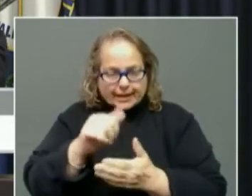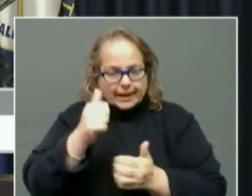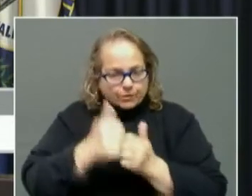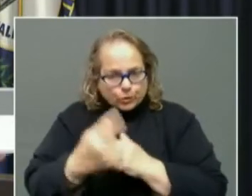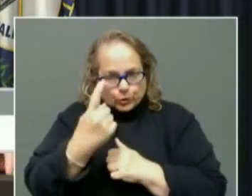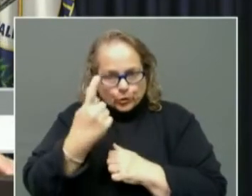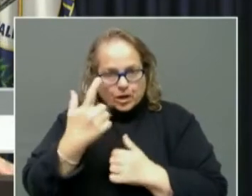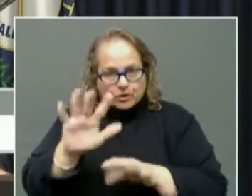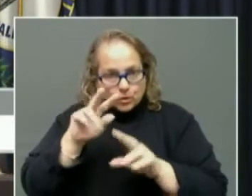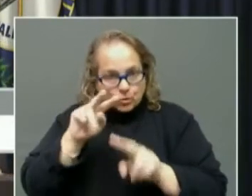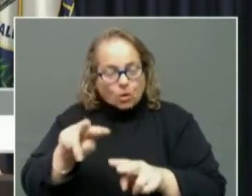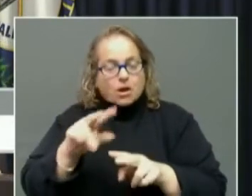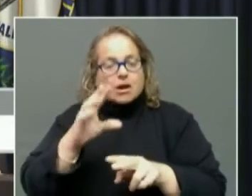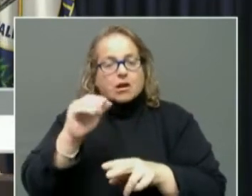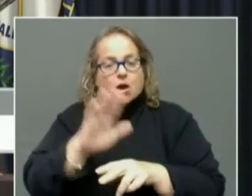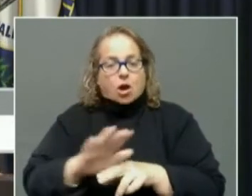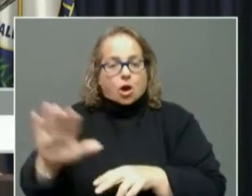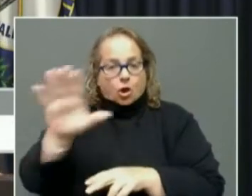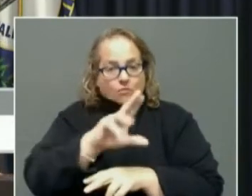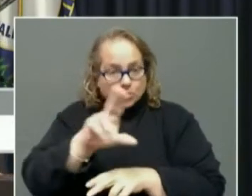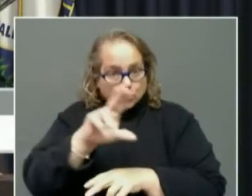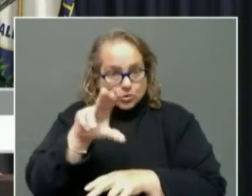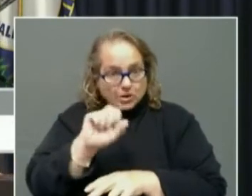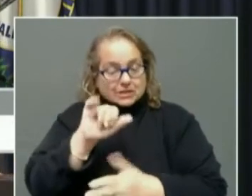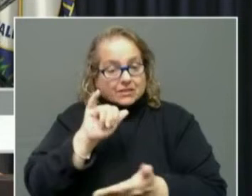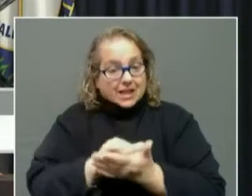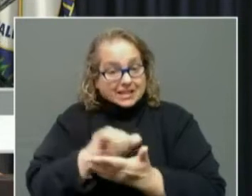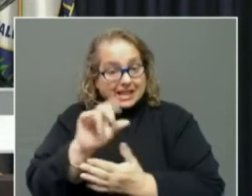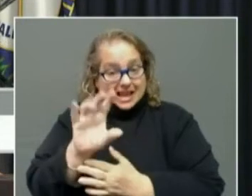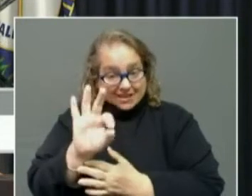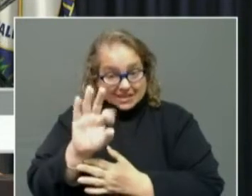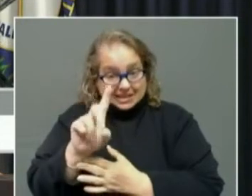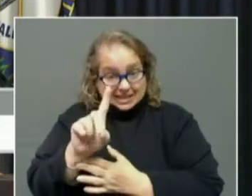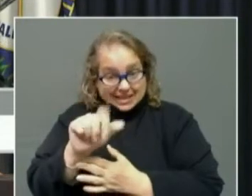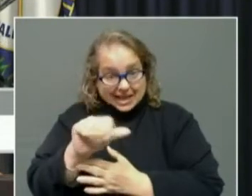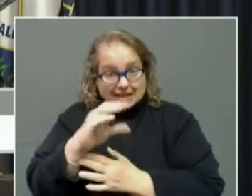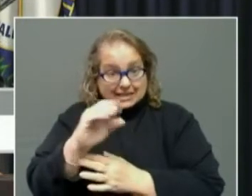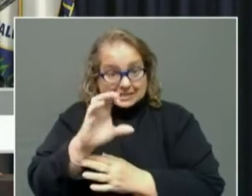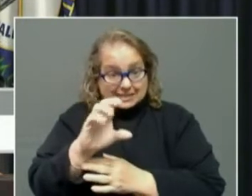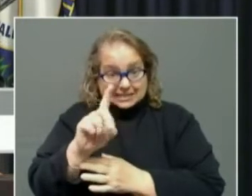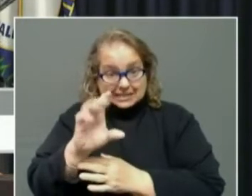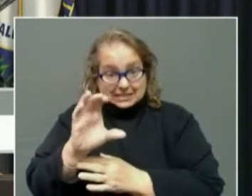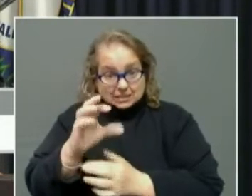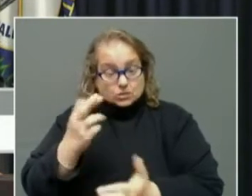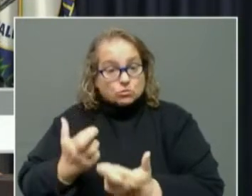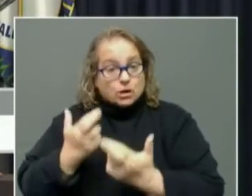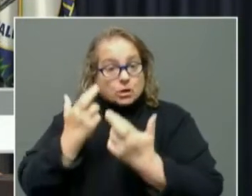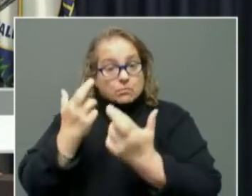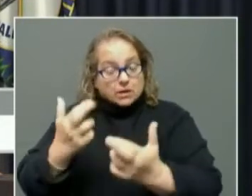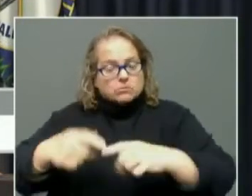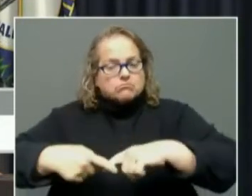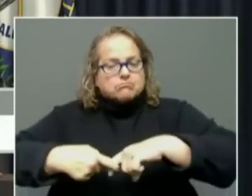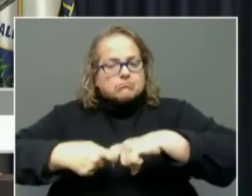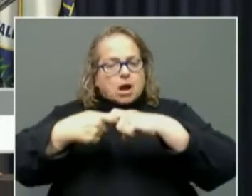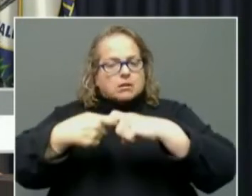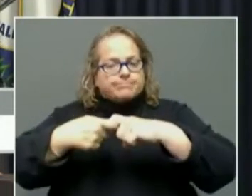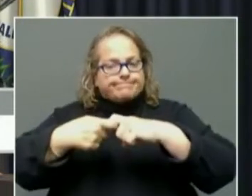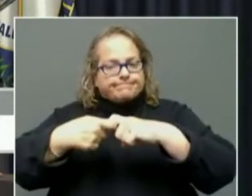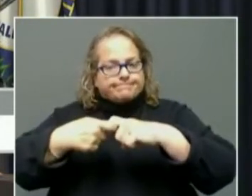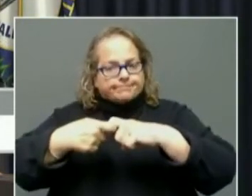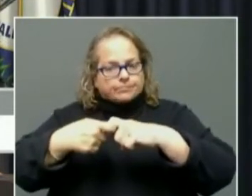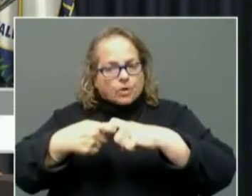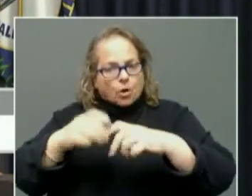and everybody across America that the FDA and the CDC had recommended a pause on the use of the